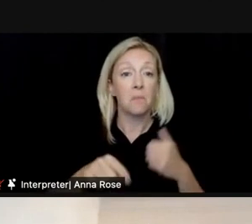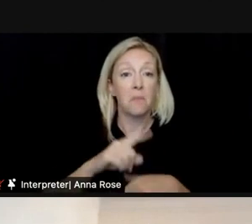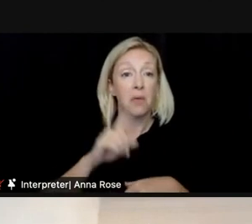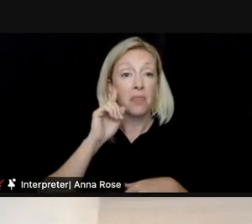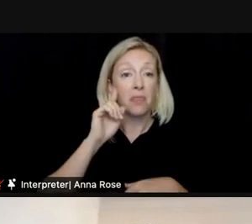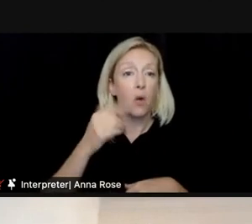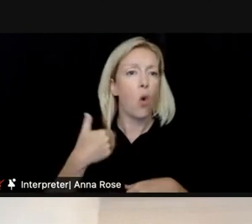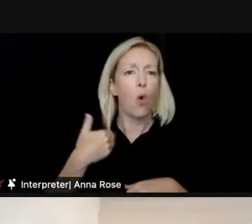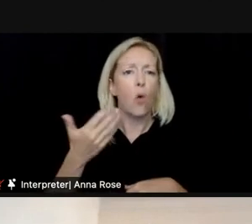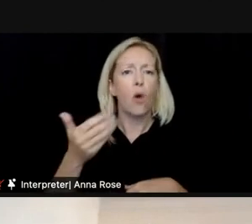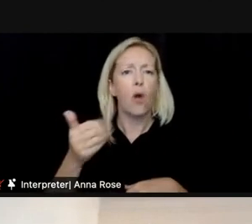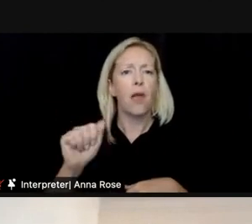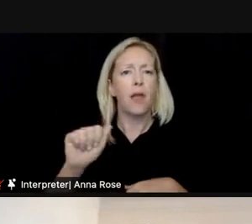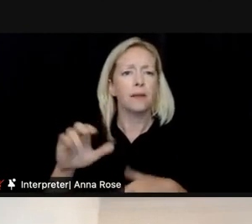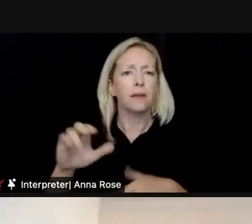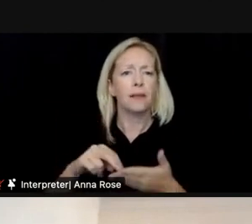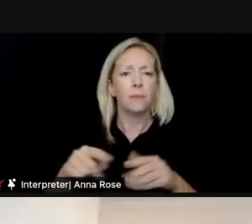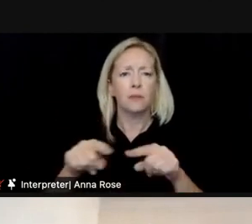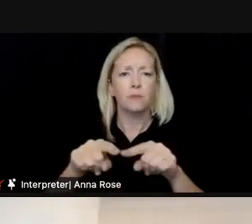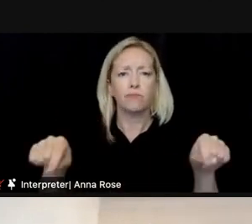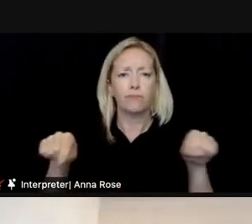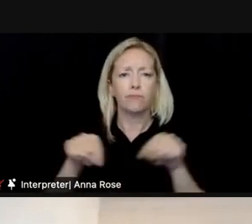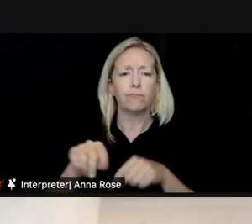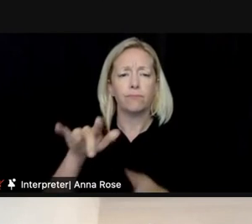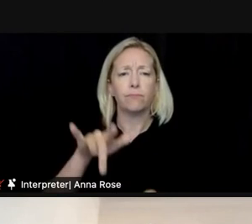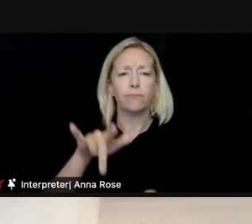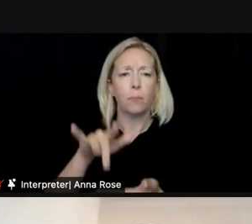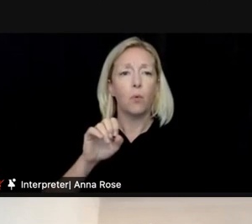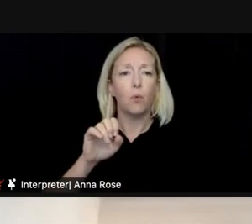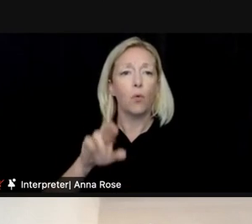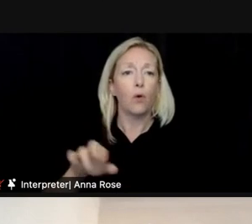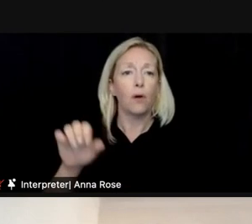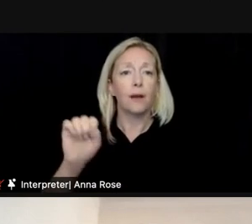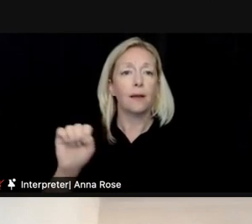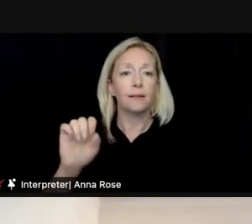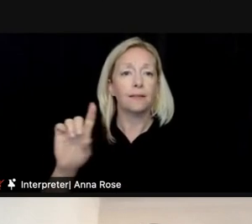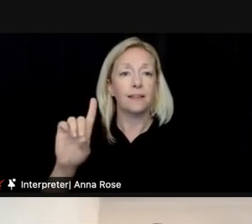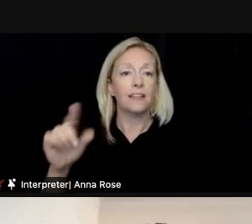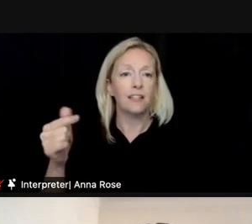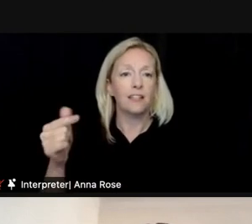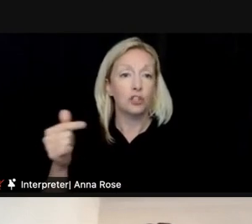device or an SGD to help our interpreters.